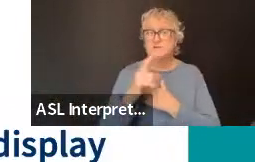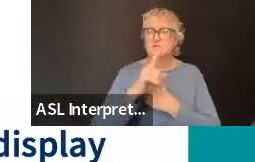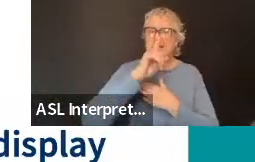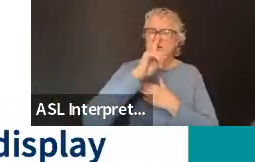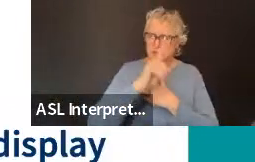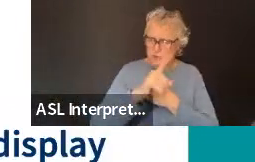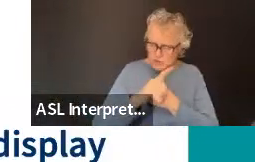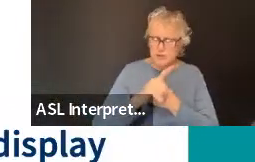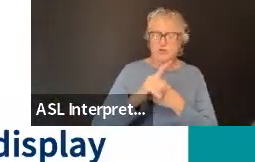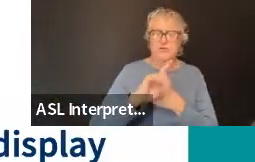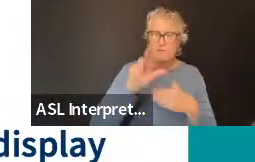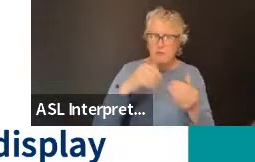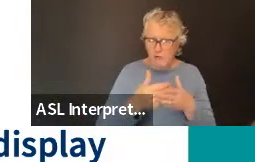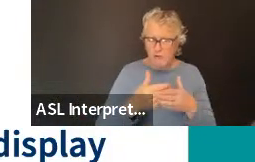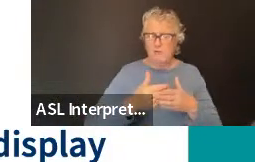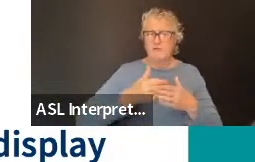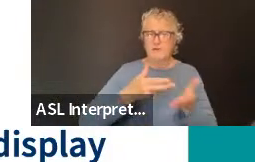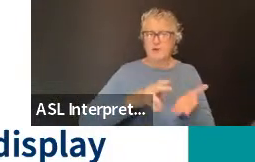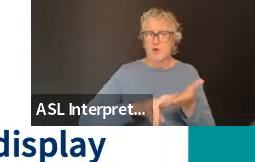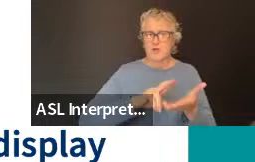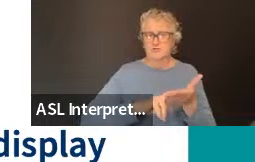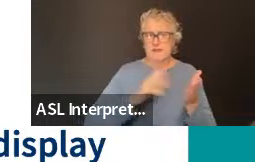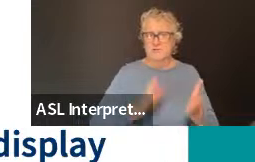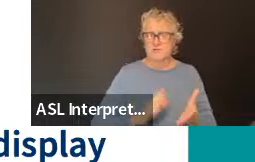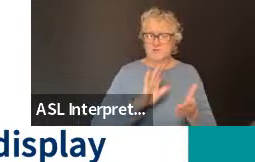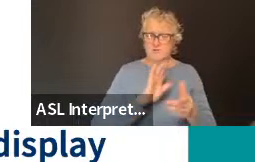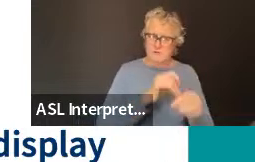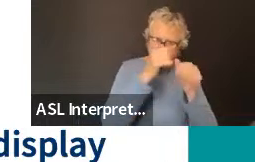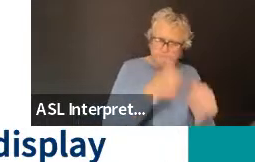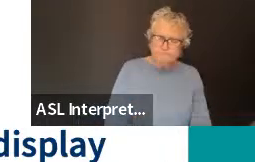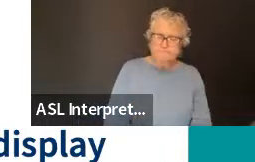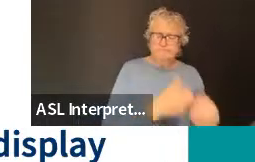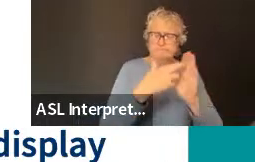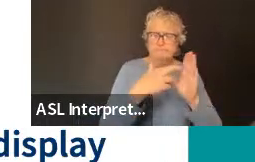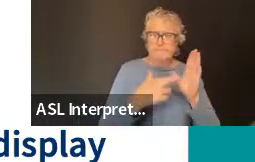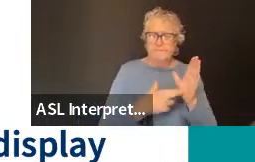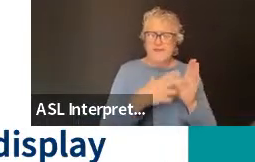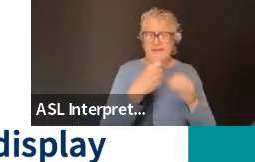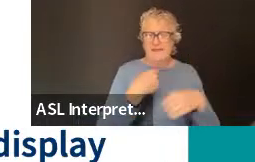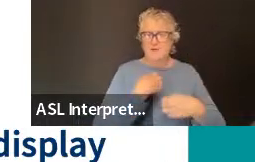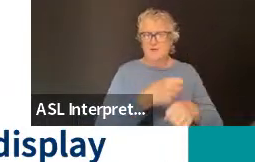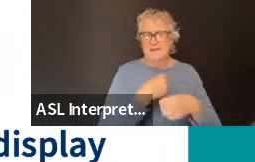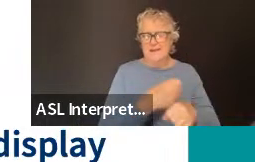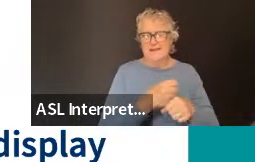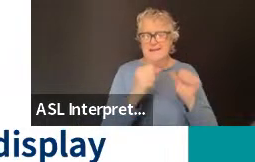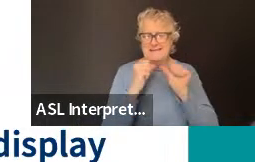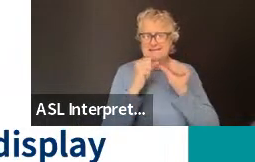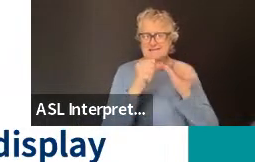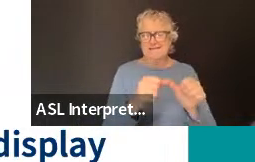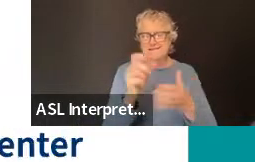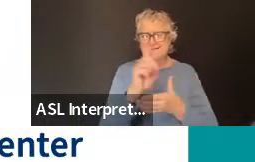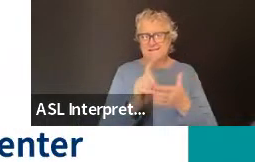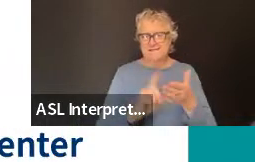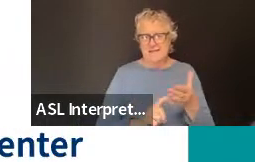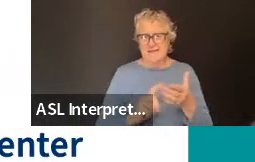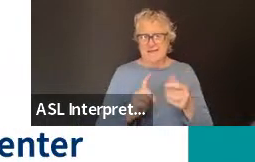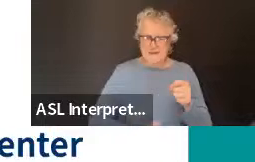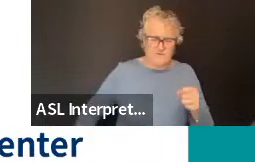the aesthetic and design specifications to create a consistent design throughout the program area. Next slide, please.